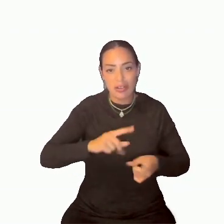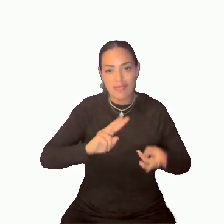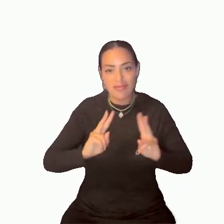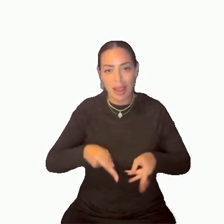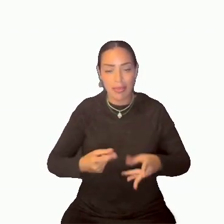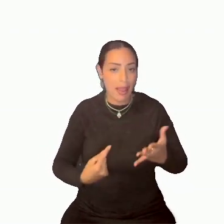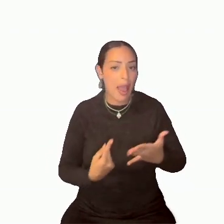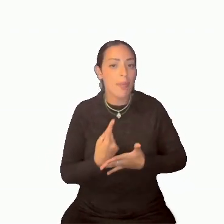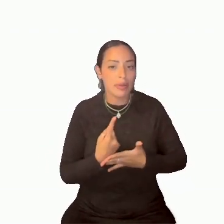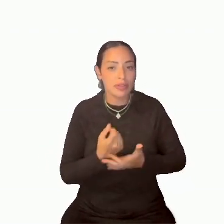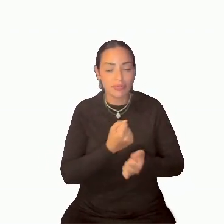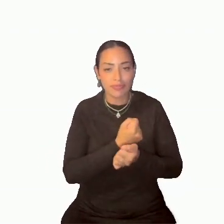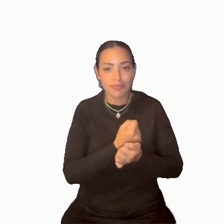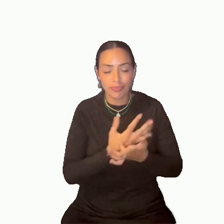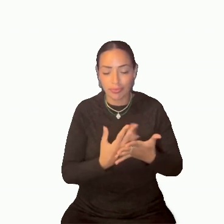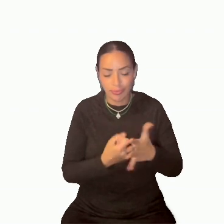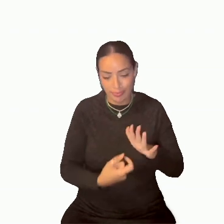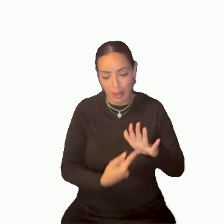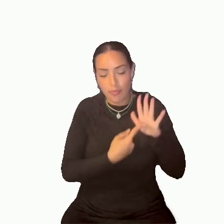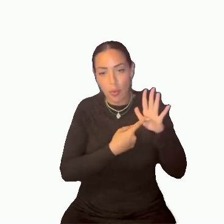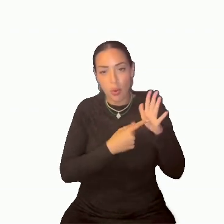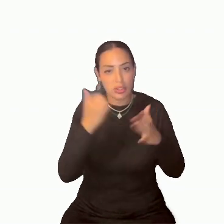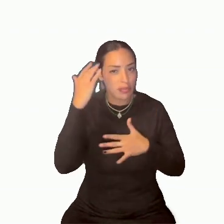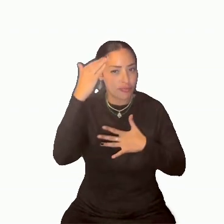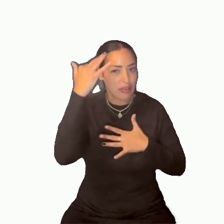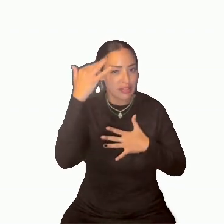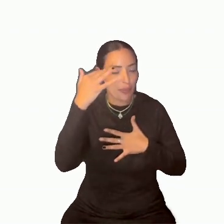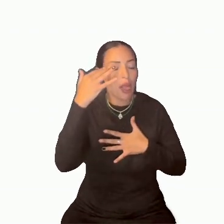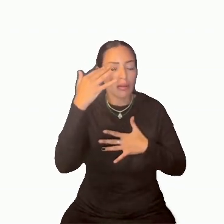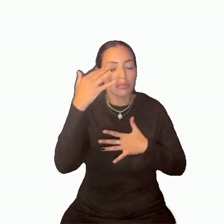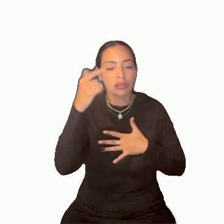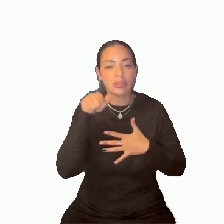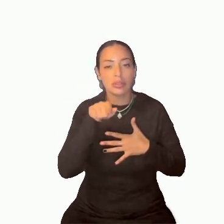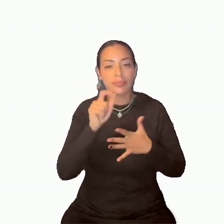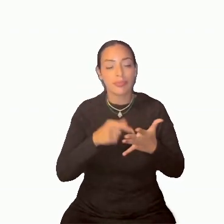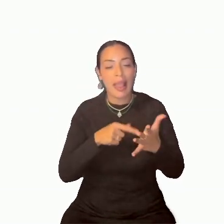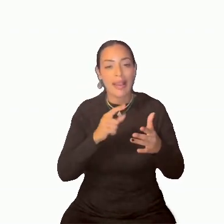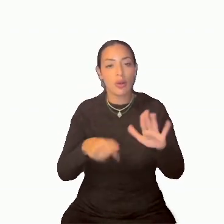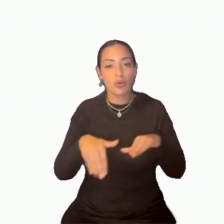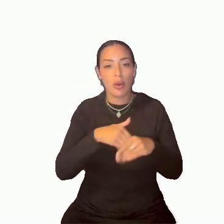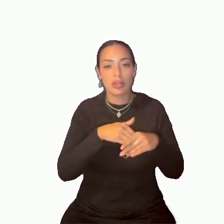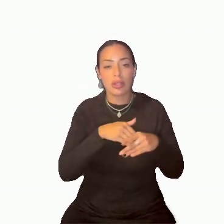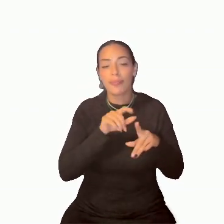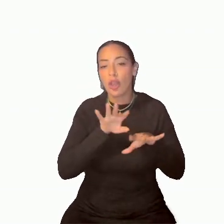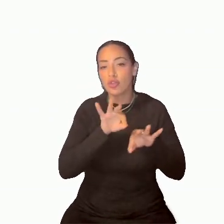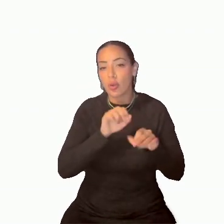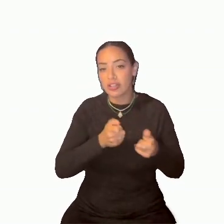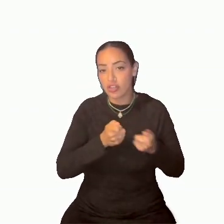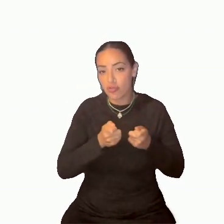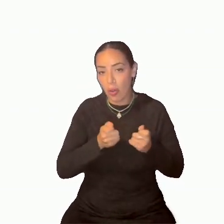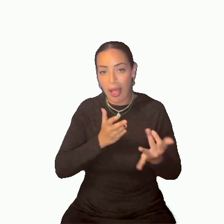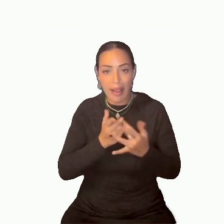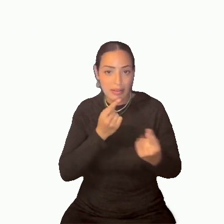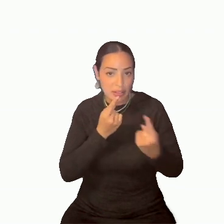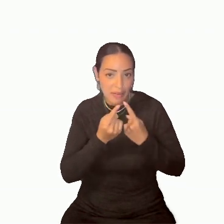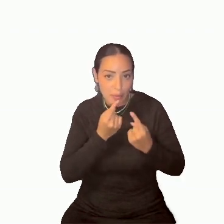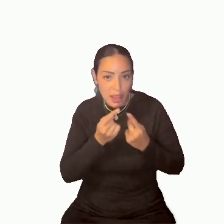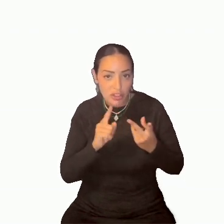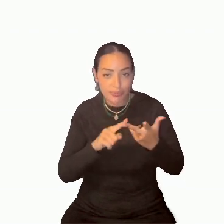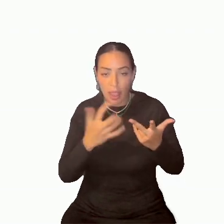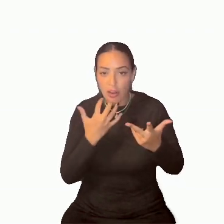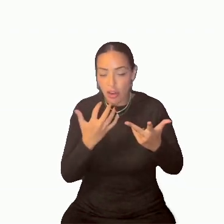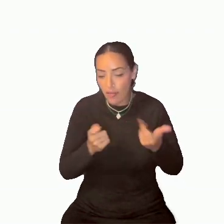Many of the key principles outlined in this training, the significance of choice and control, access to information, and the courage